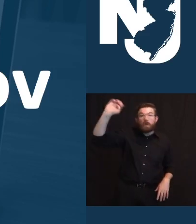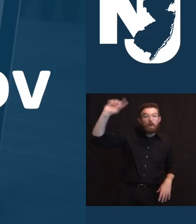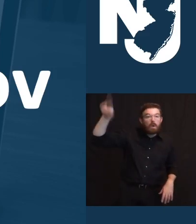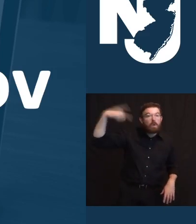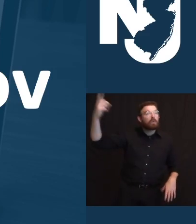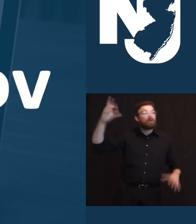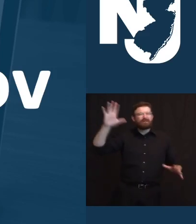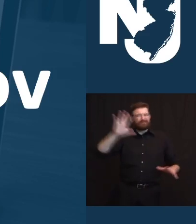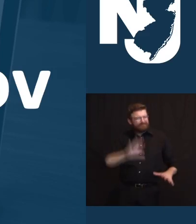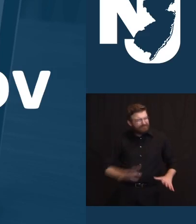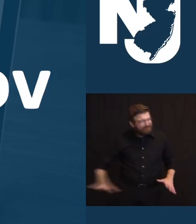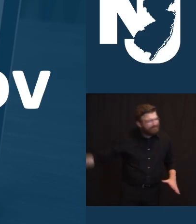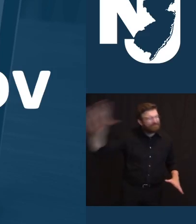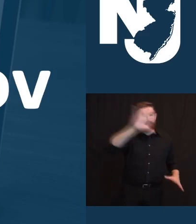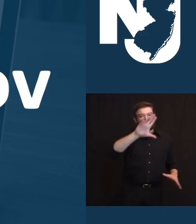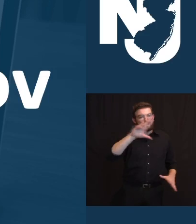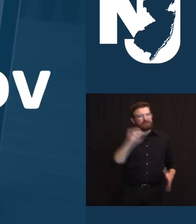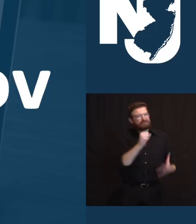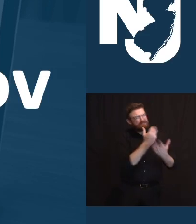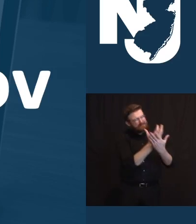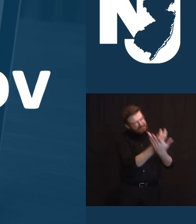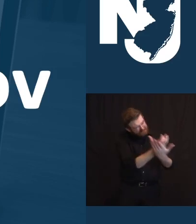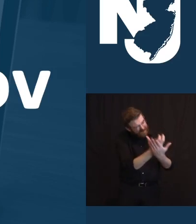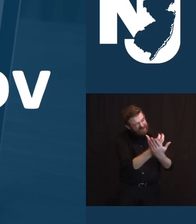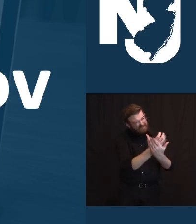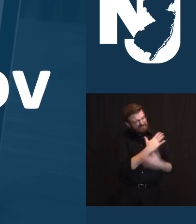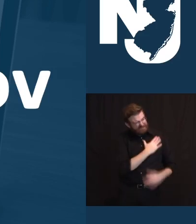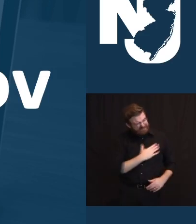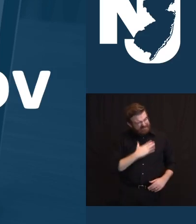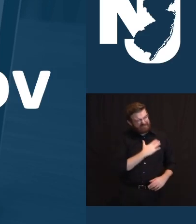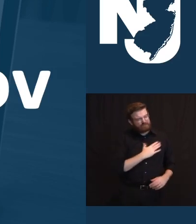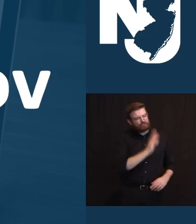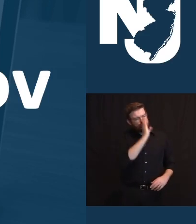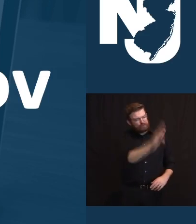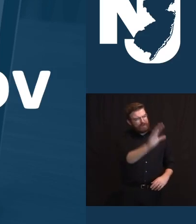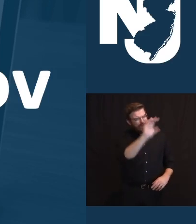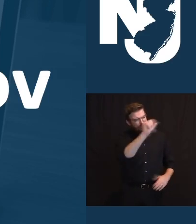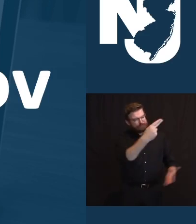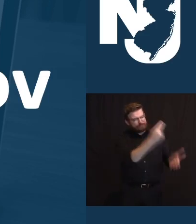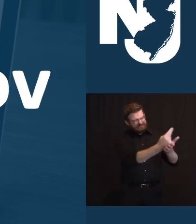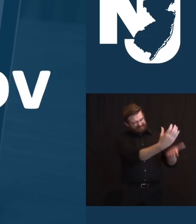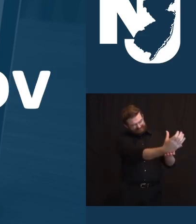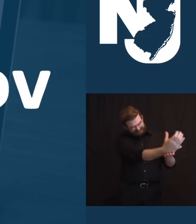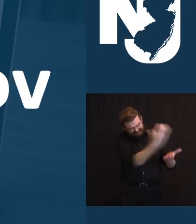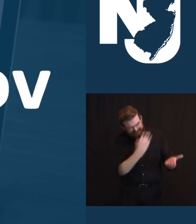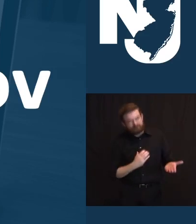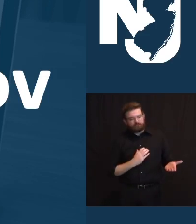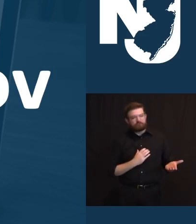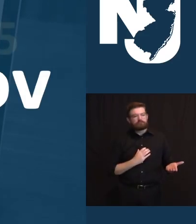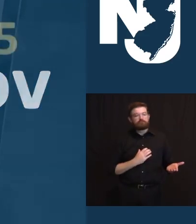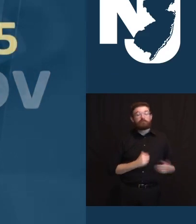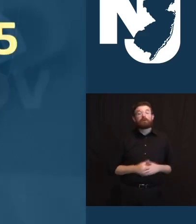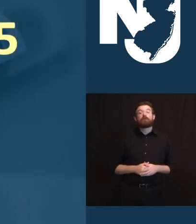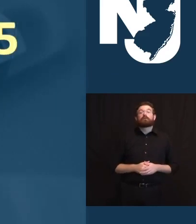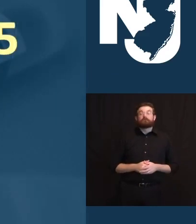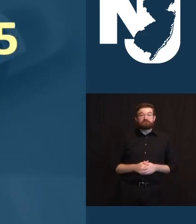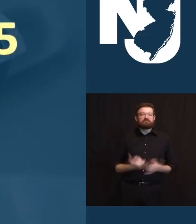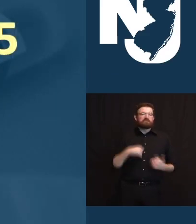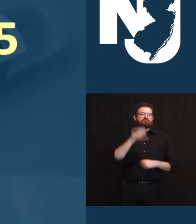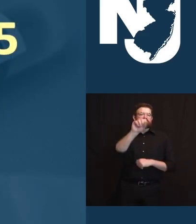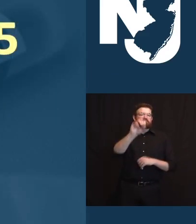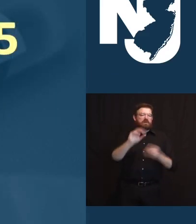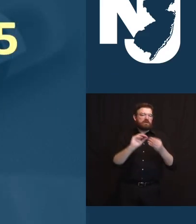country. We need direct cash assistance, and it's good for everybody. With that, let's turn to the overnight numbers. We're reporting an